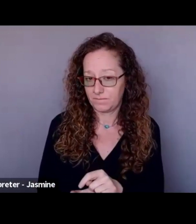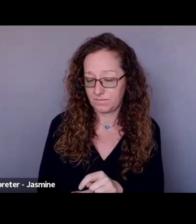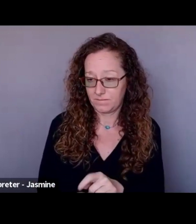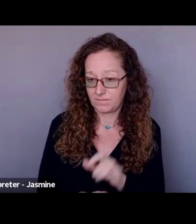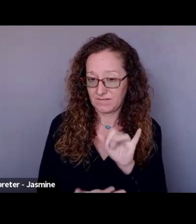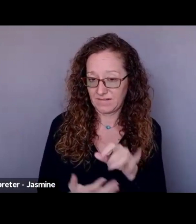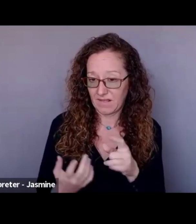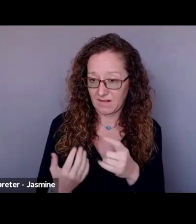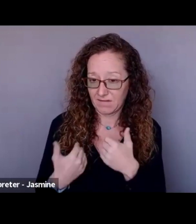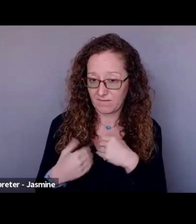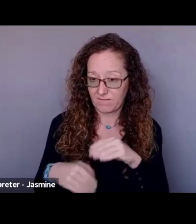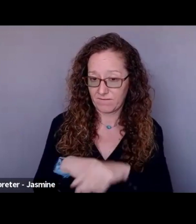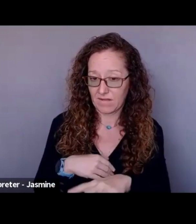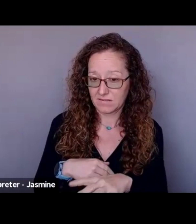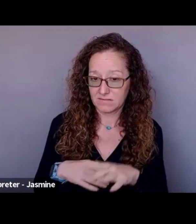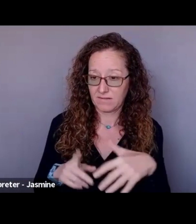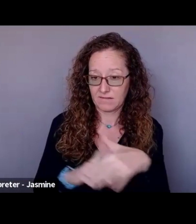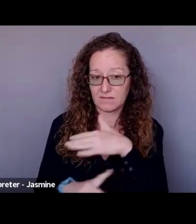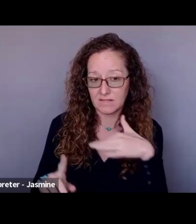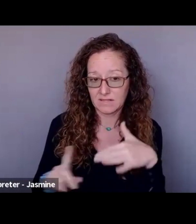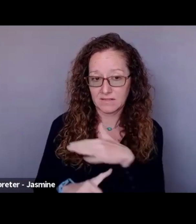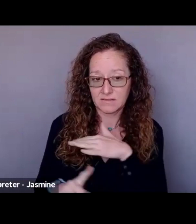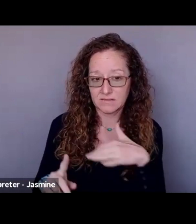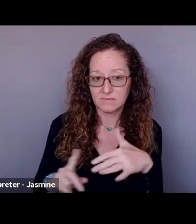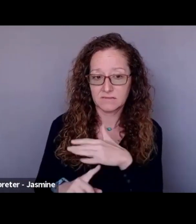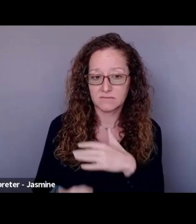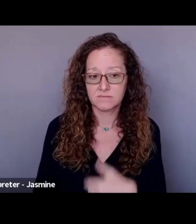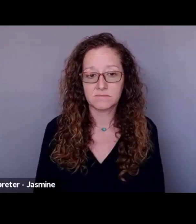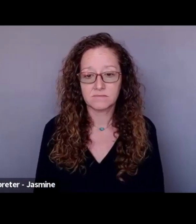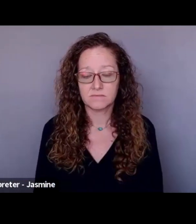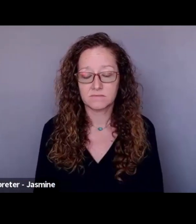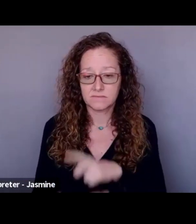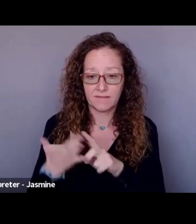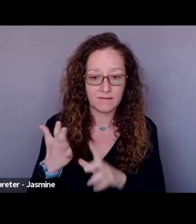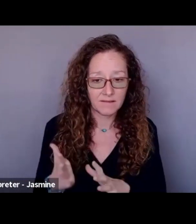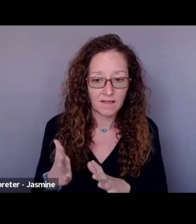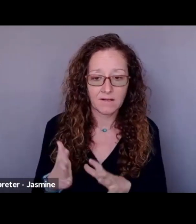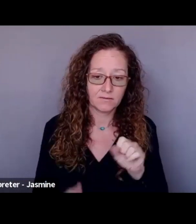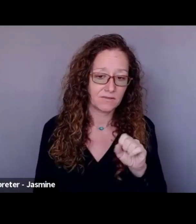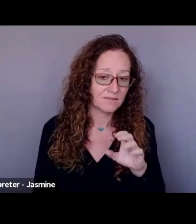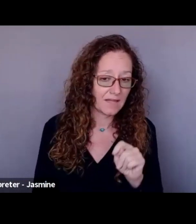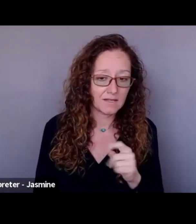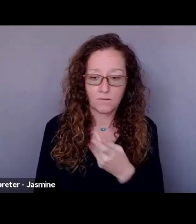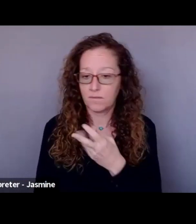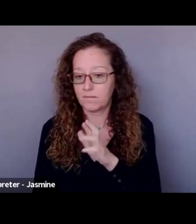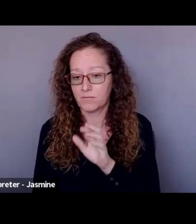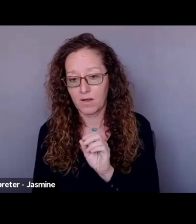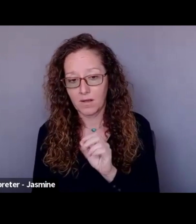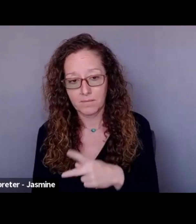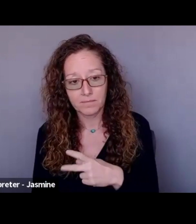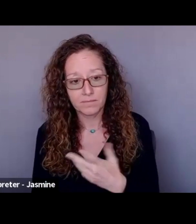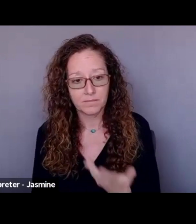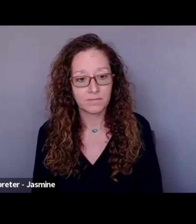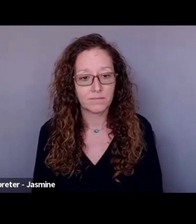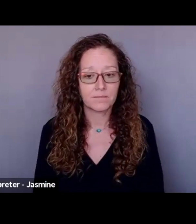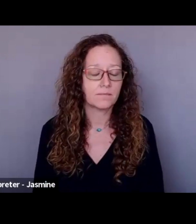that have any effect on the setting and the set designers or the props people? I